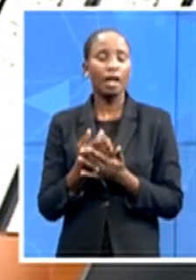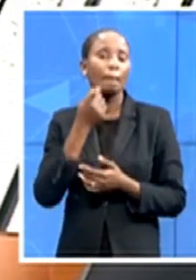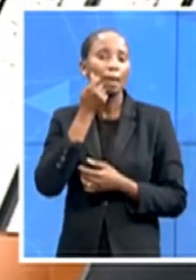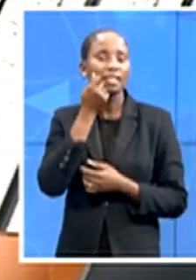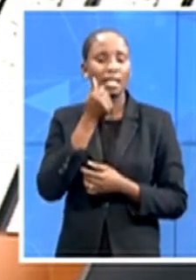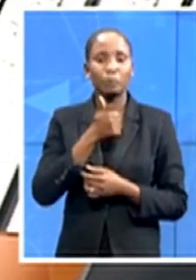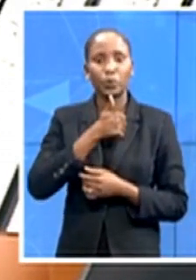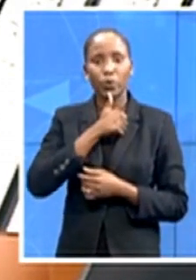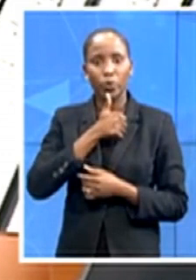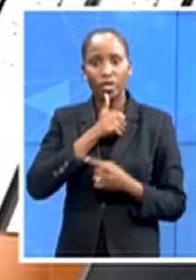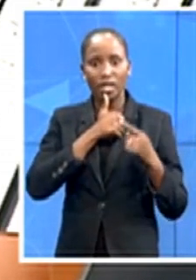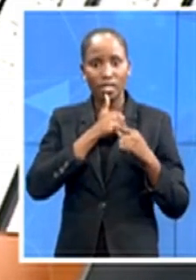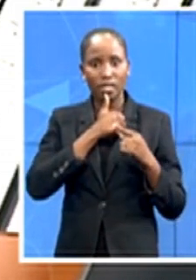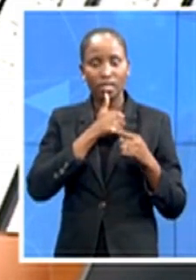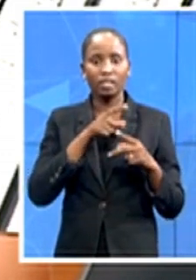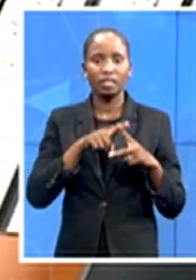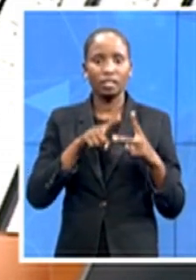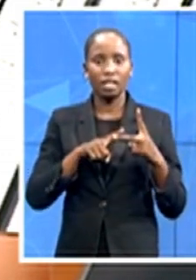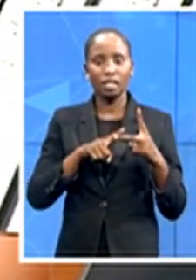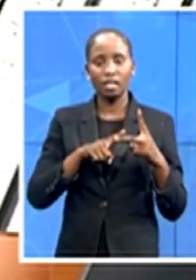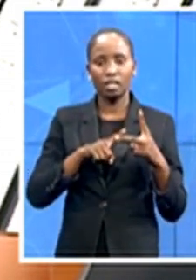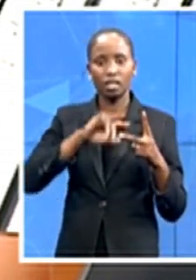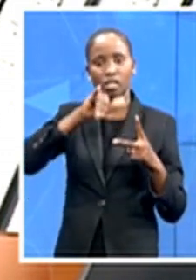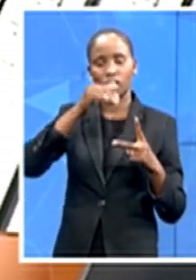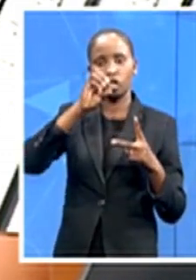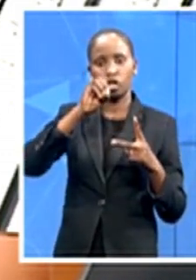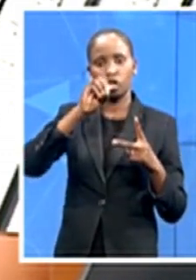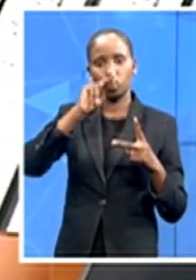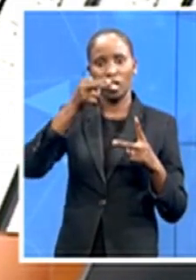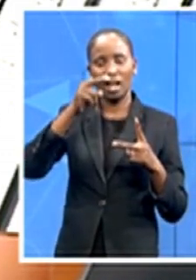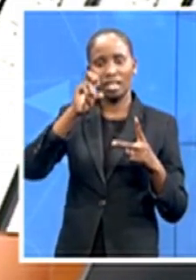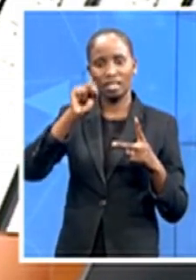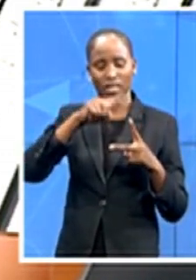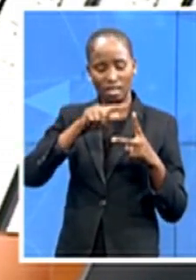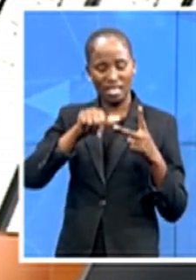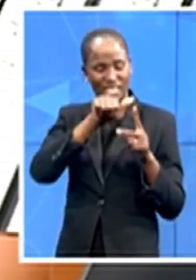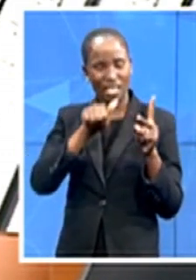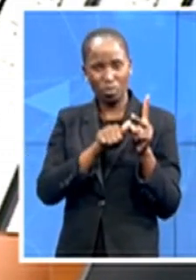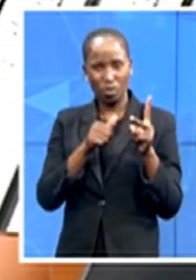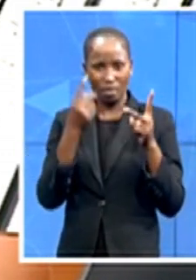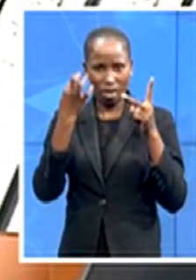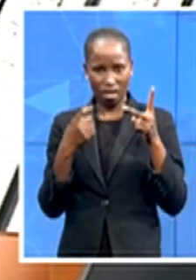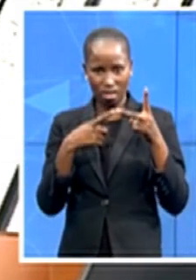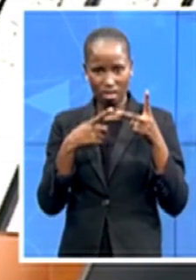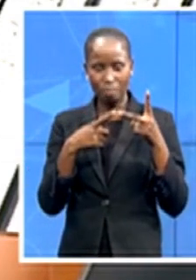Jonas as Minister and Deputy Minister of Finance, respectively, on 30th March